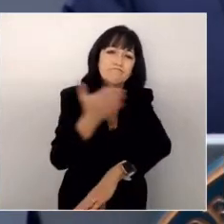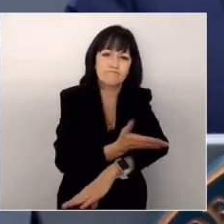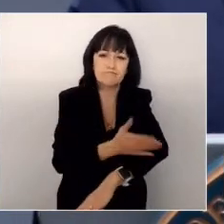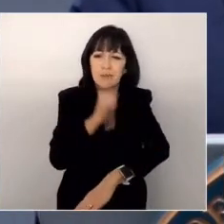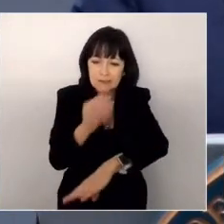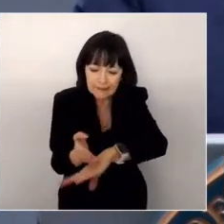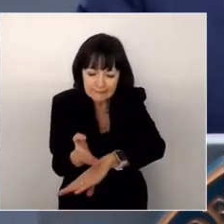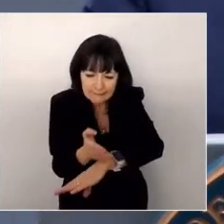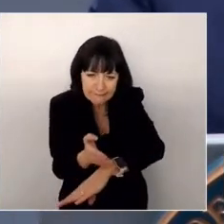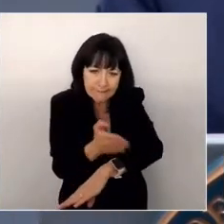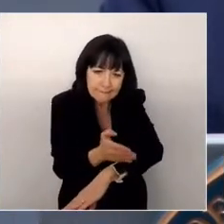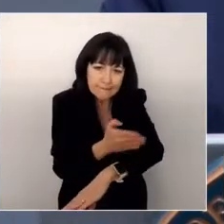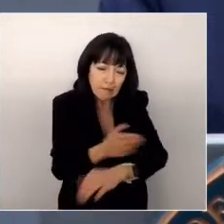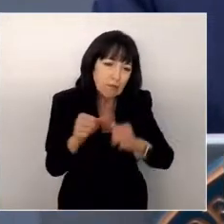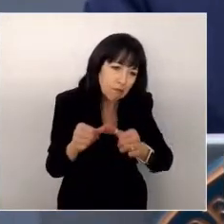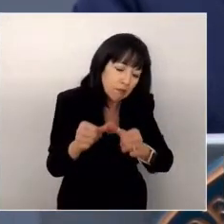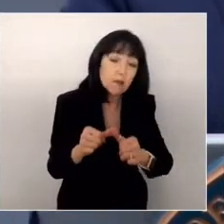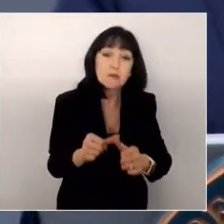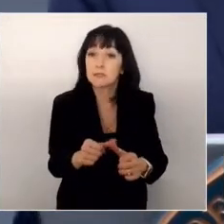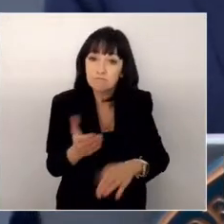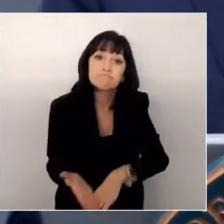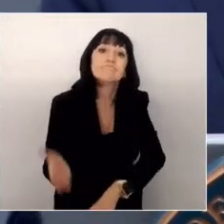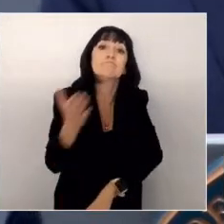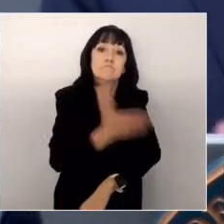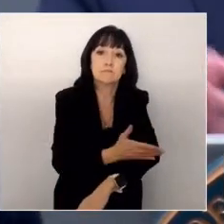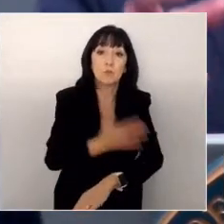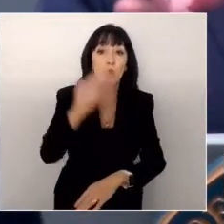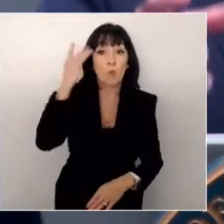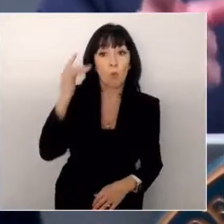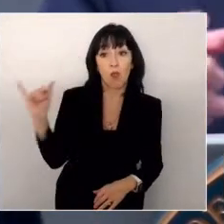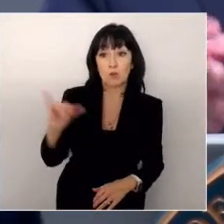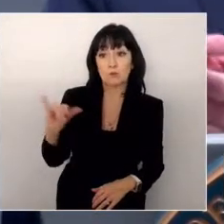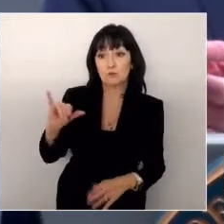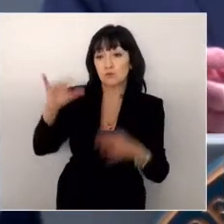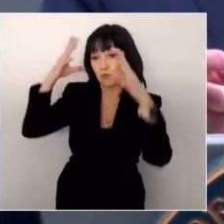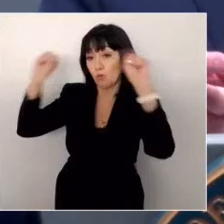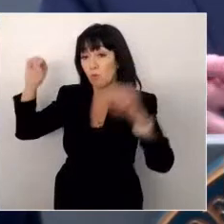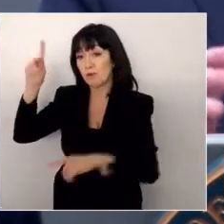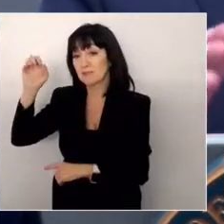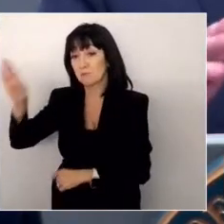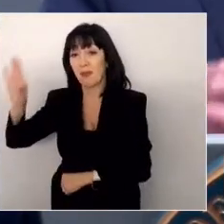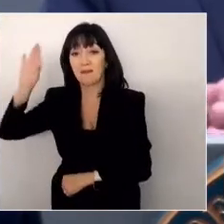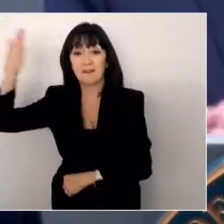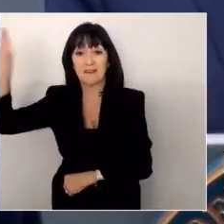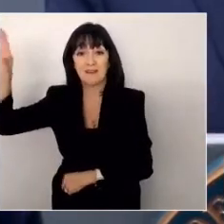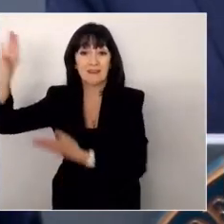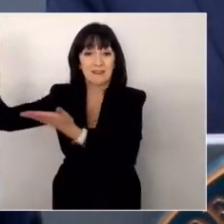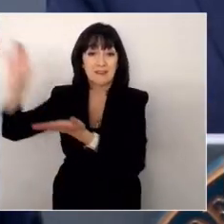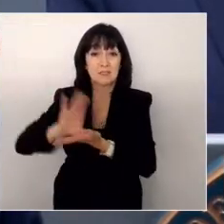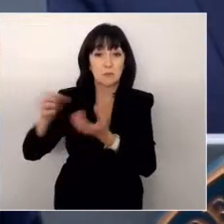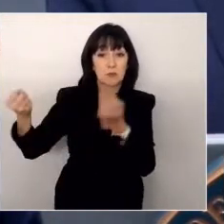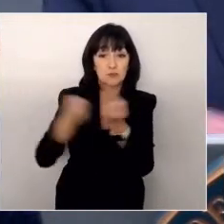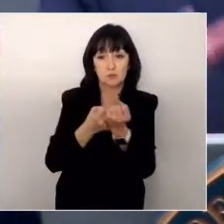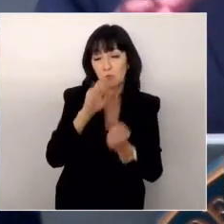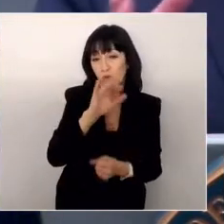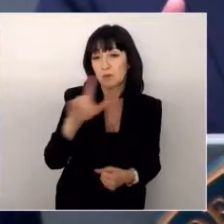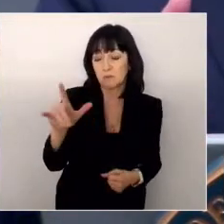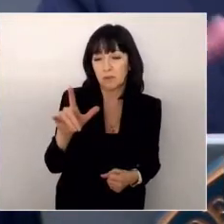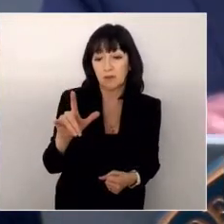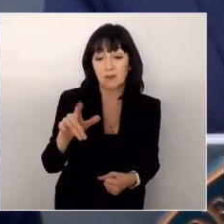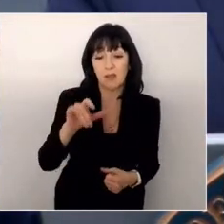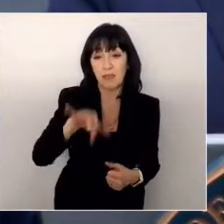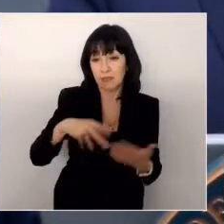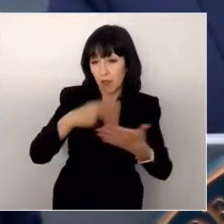passage of the President Biden's bipartisan infrastructure bill. With these investments, we'll strengthen our economy,